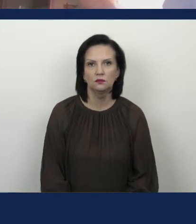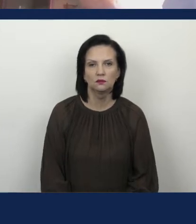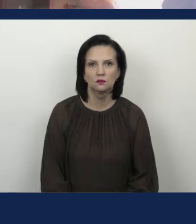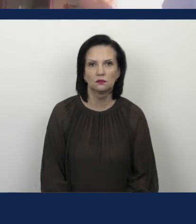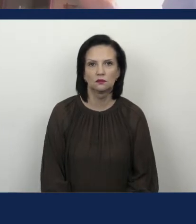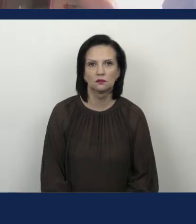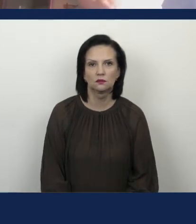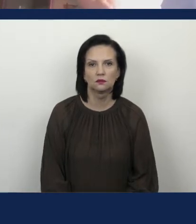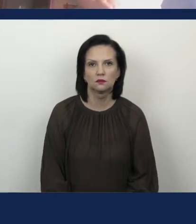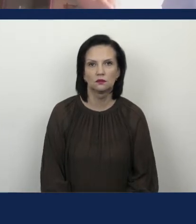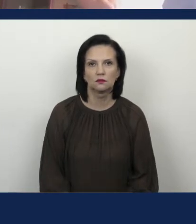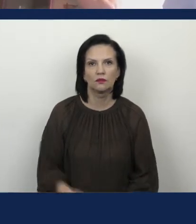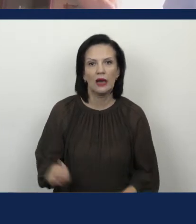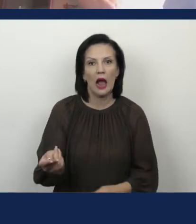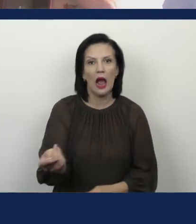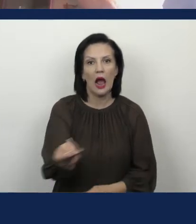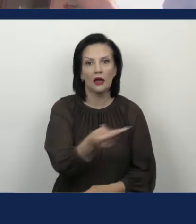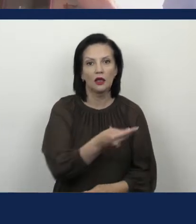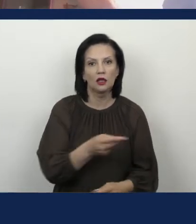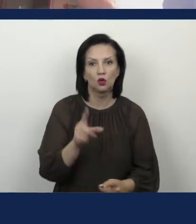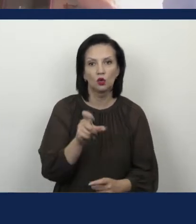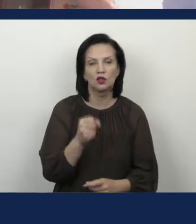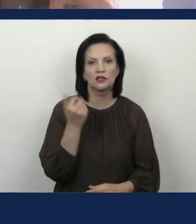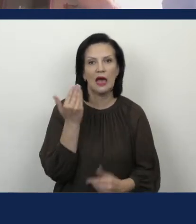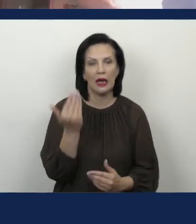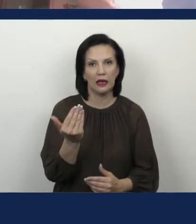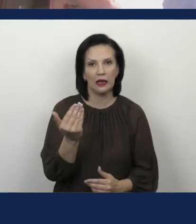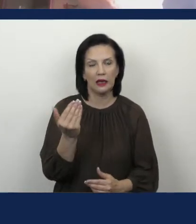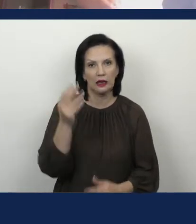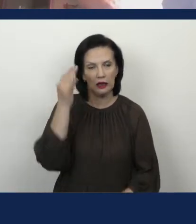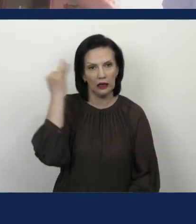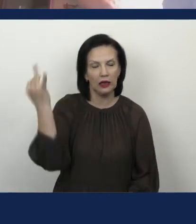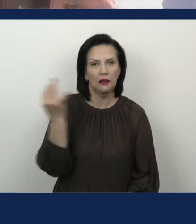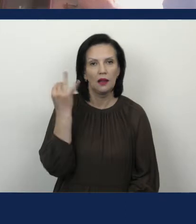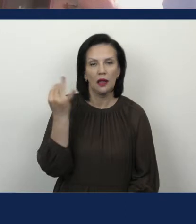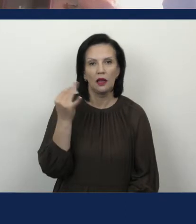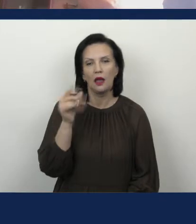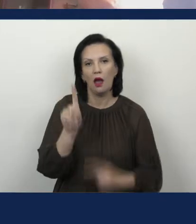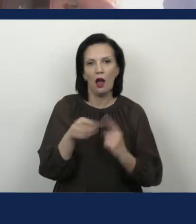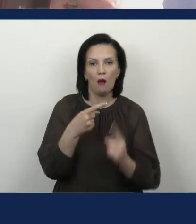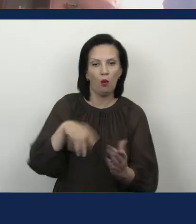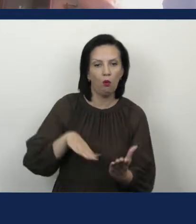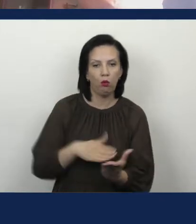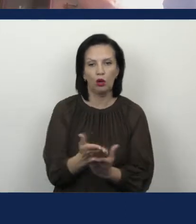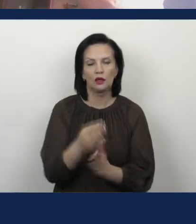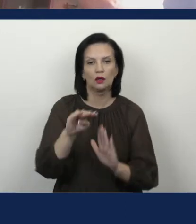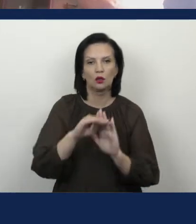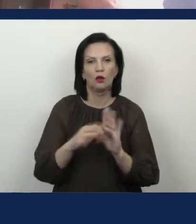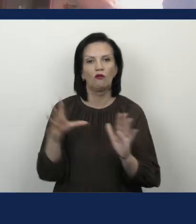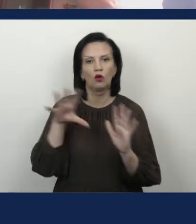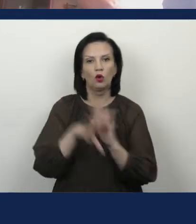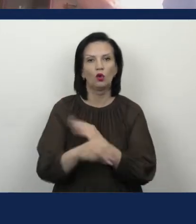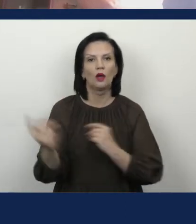political program. This includes information which is